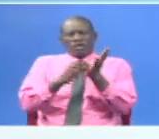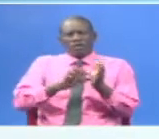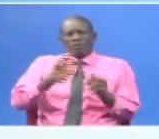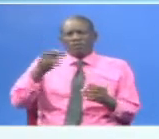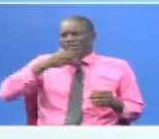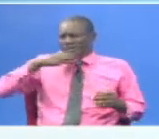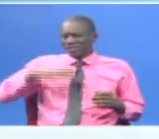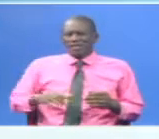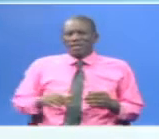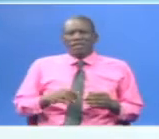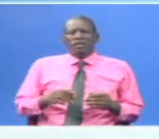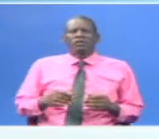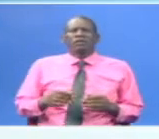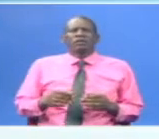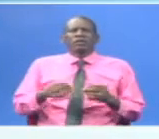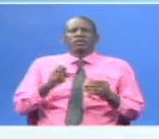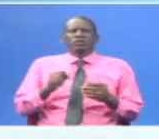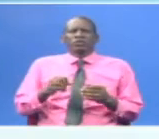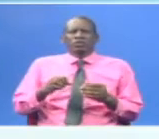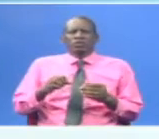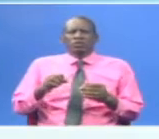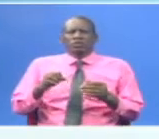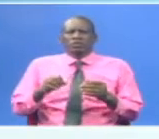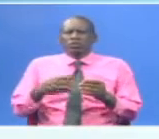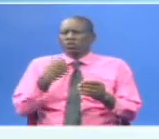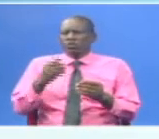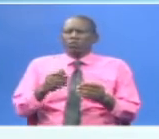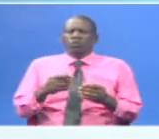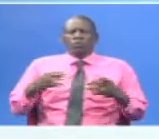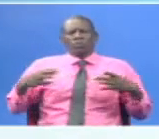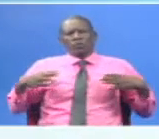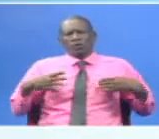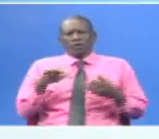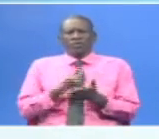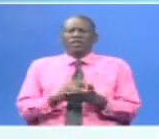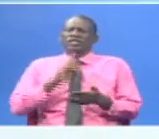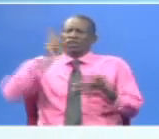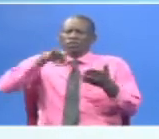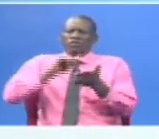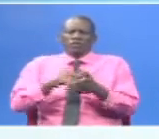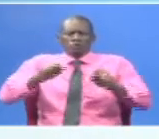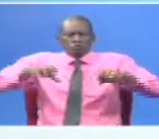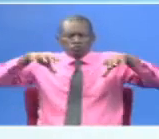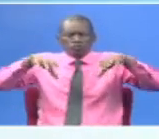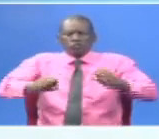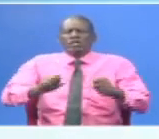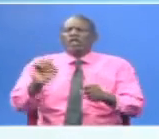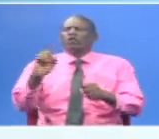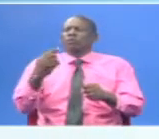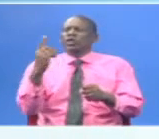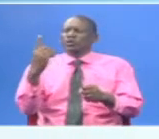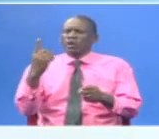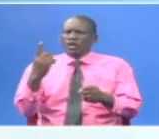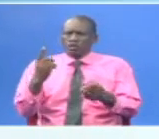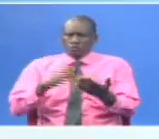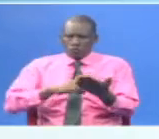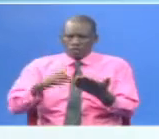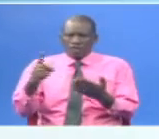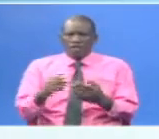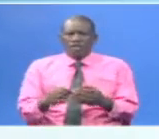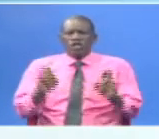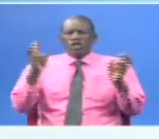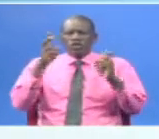son, General Muhoozi Kainerubaga, who boasted of being able to take over Nairobi in just weeks. Much as he has